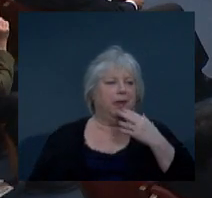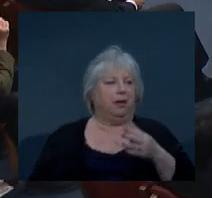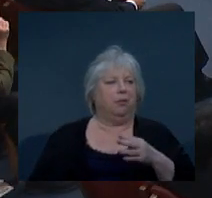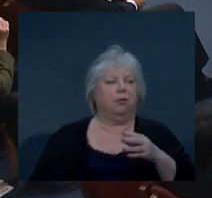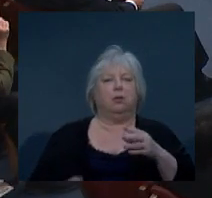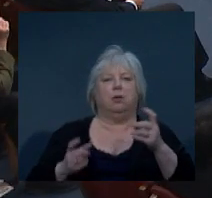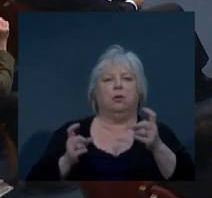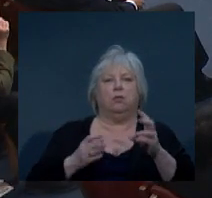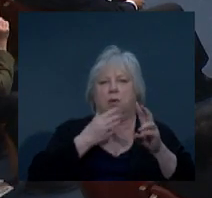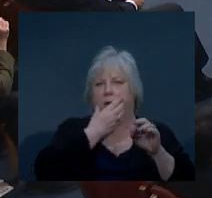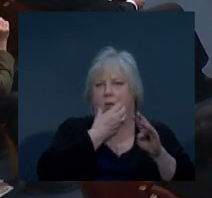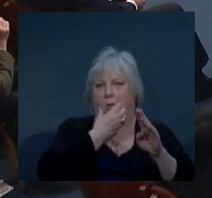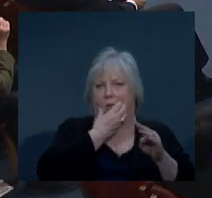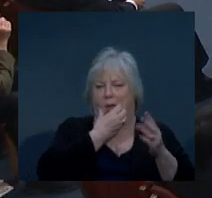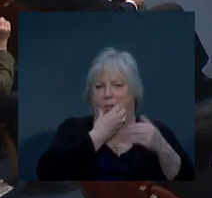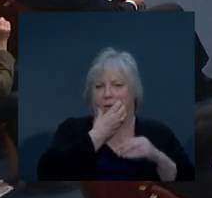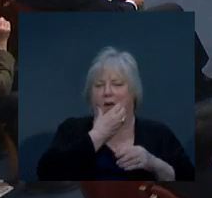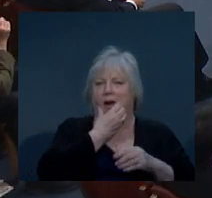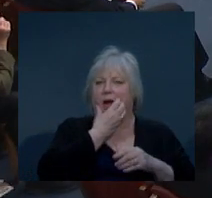Director Webb.